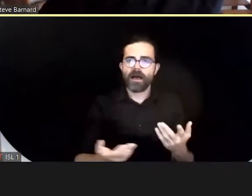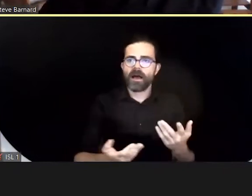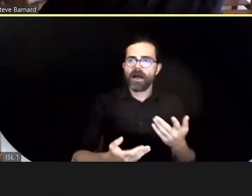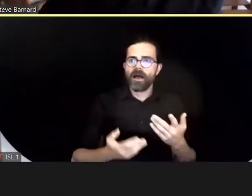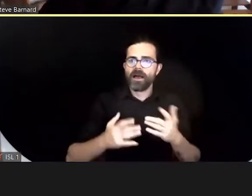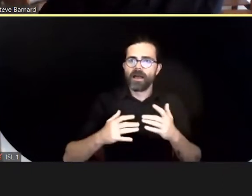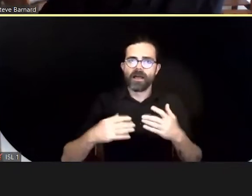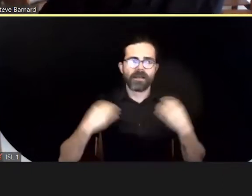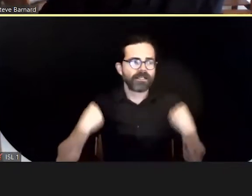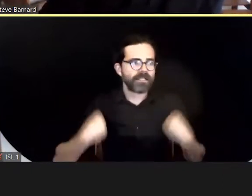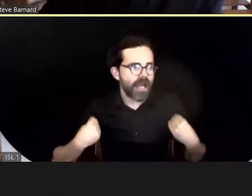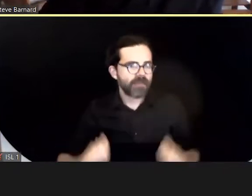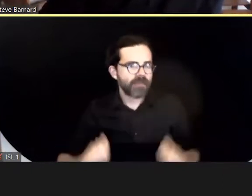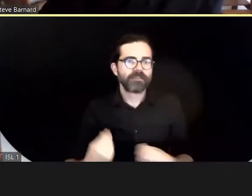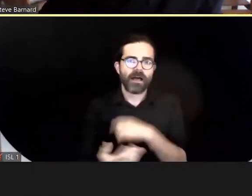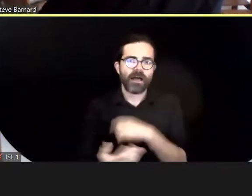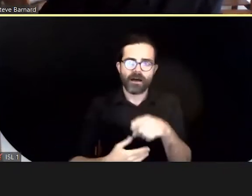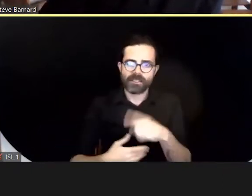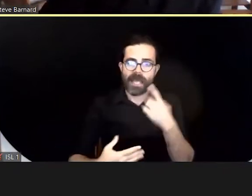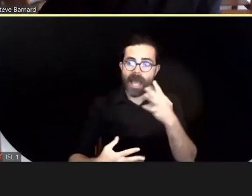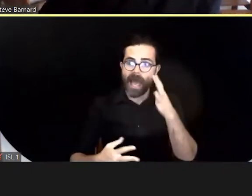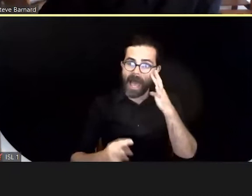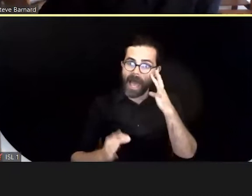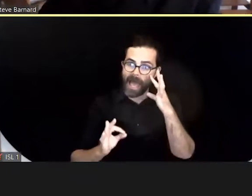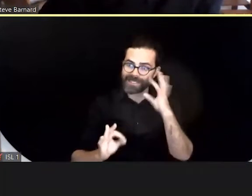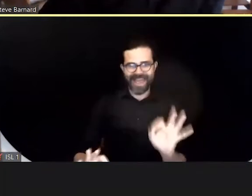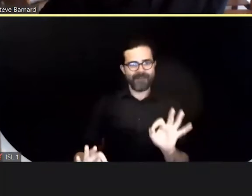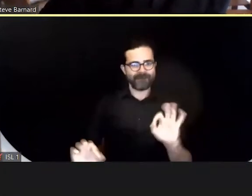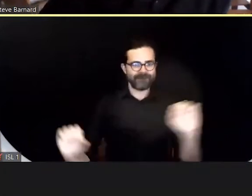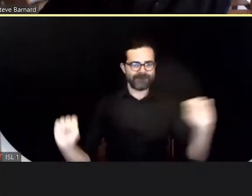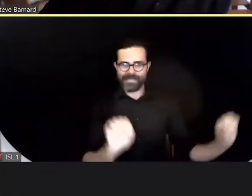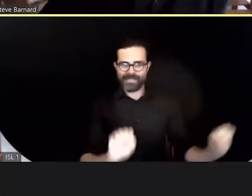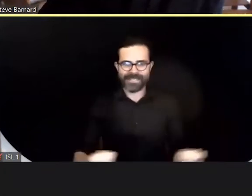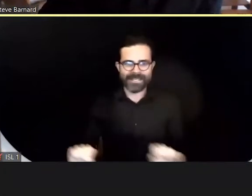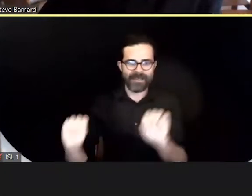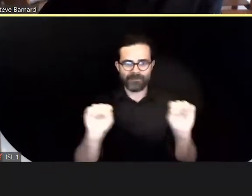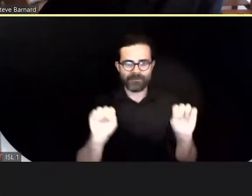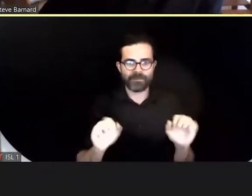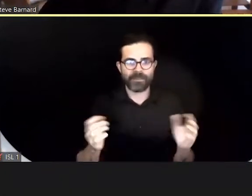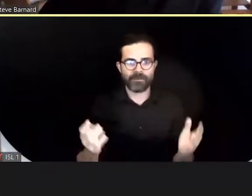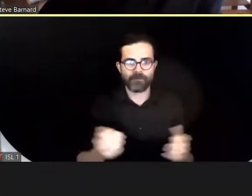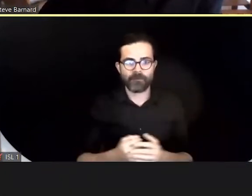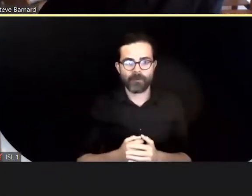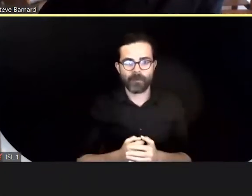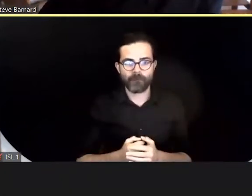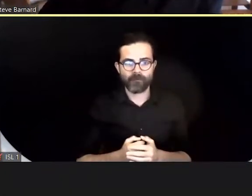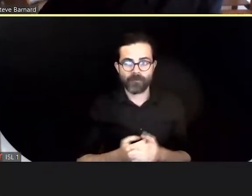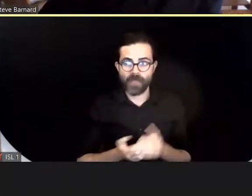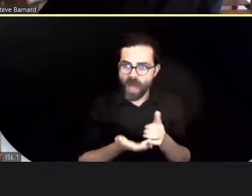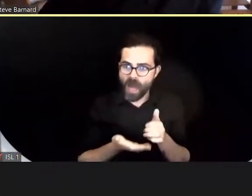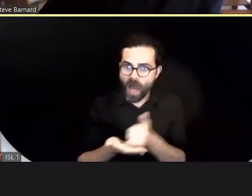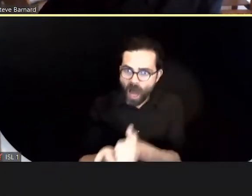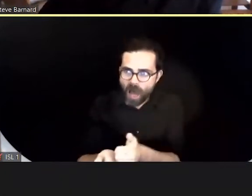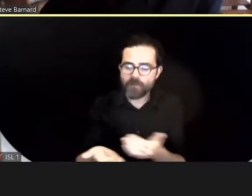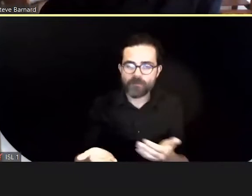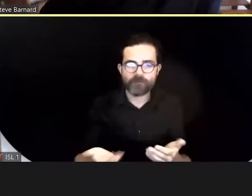safe? Now, safety is something that people can shy away from, but it can be incredibly important to